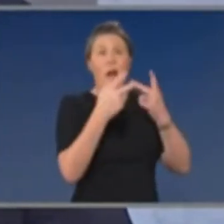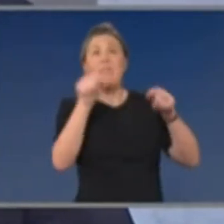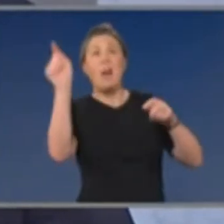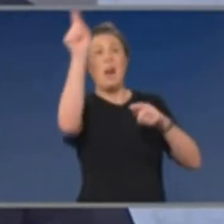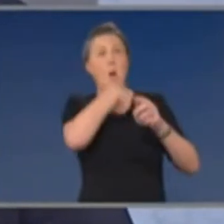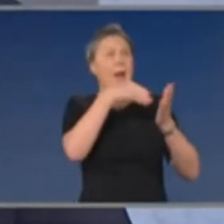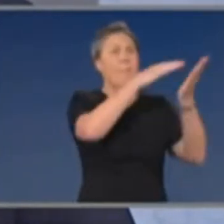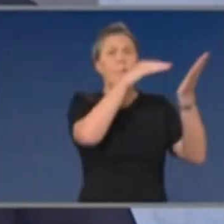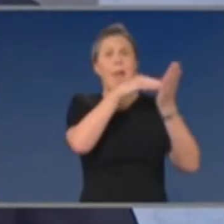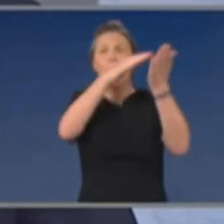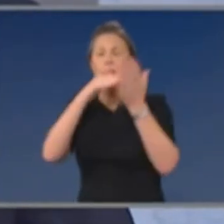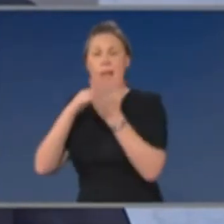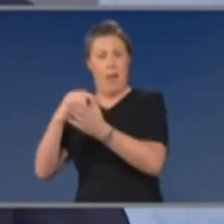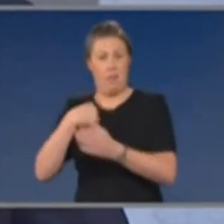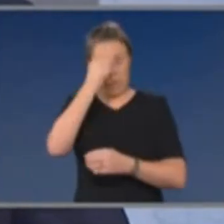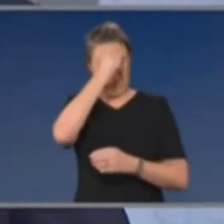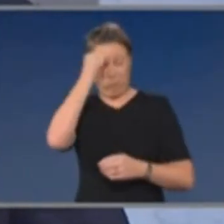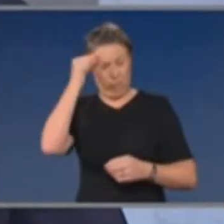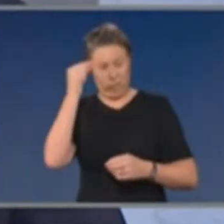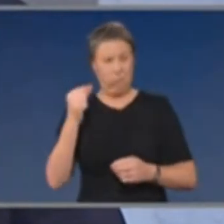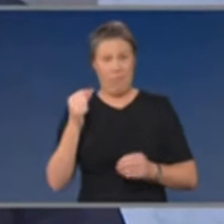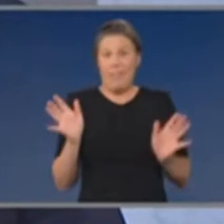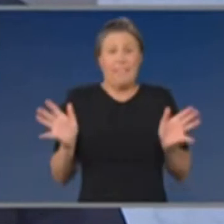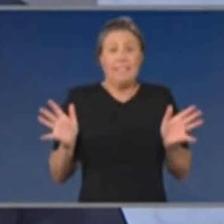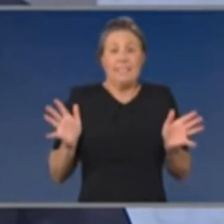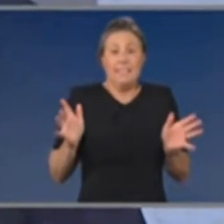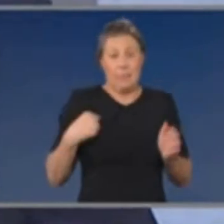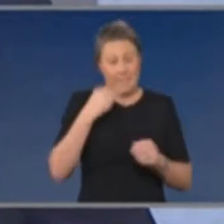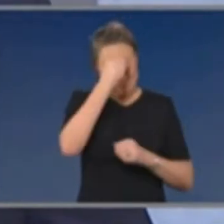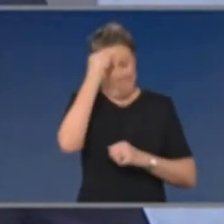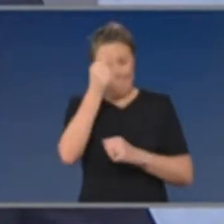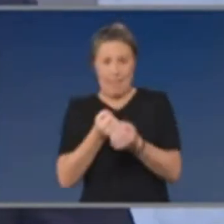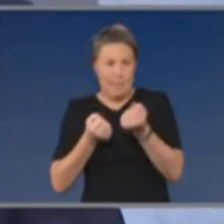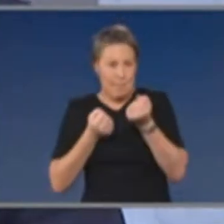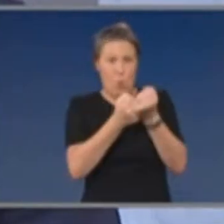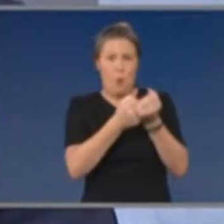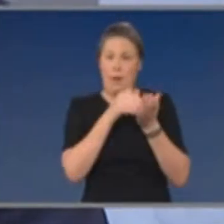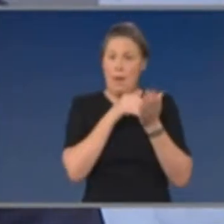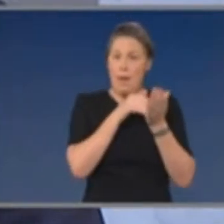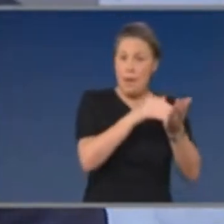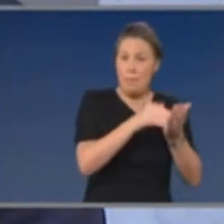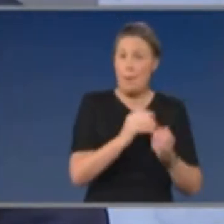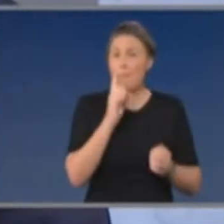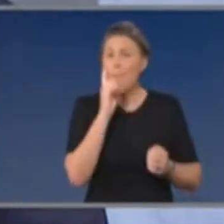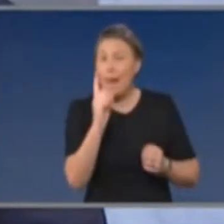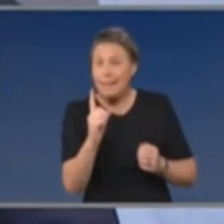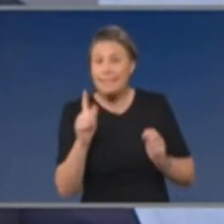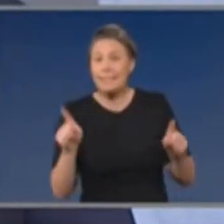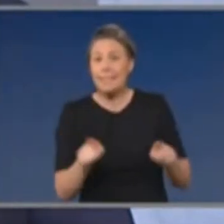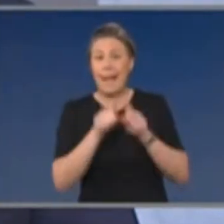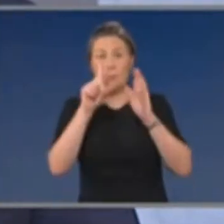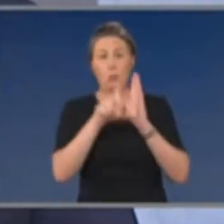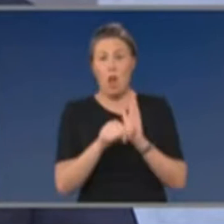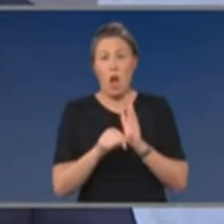and territories. That is our absolute commitment. But equally, we need to ensure that we don't allow these setbacks to hold